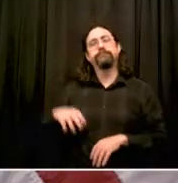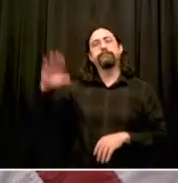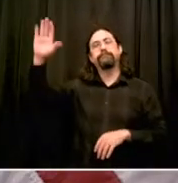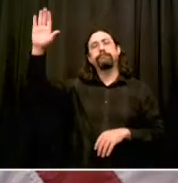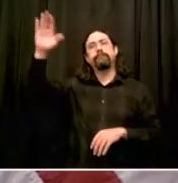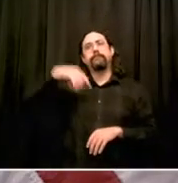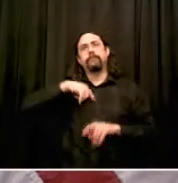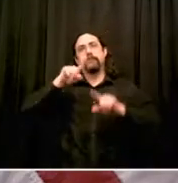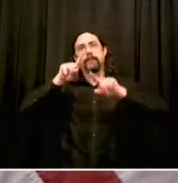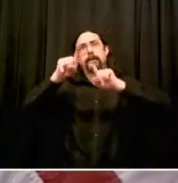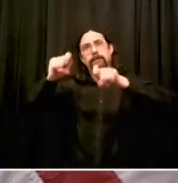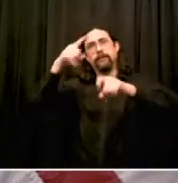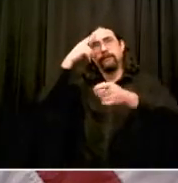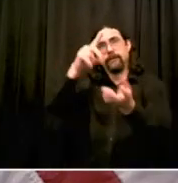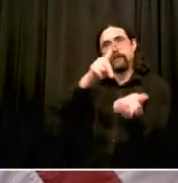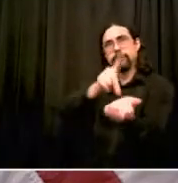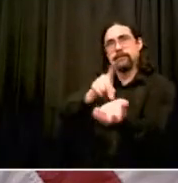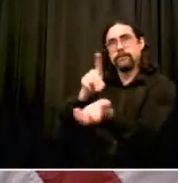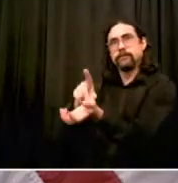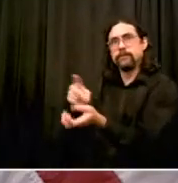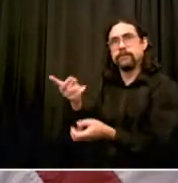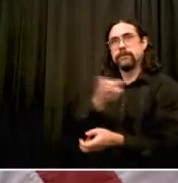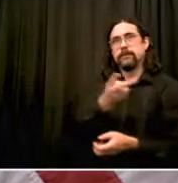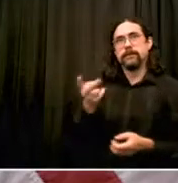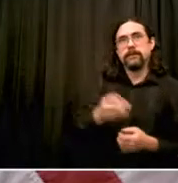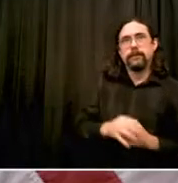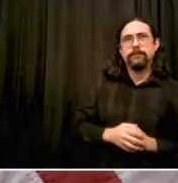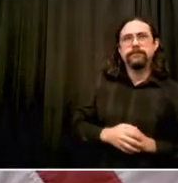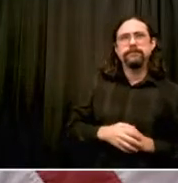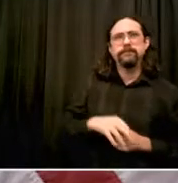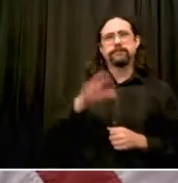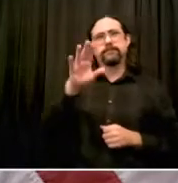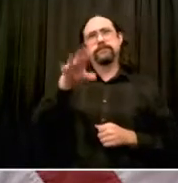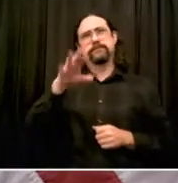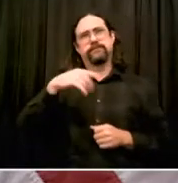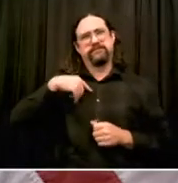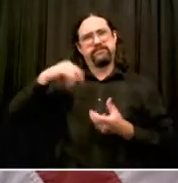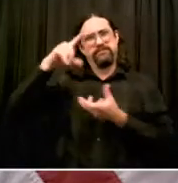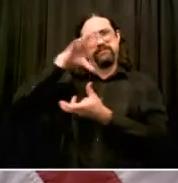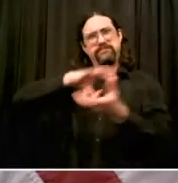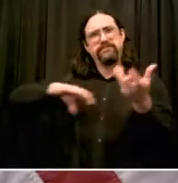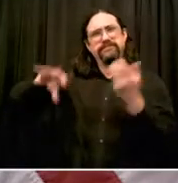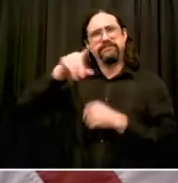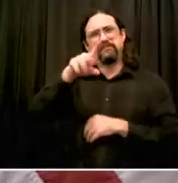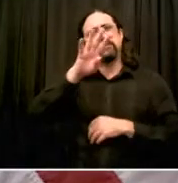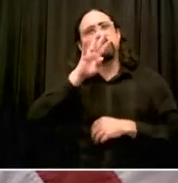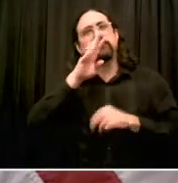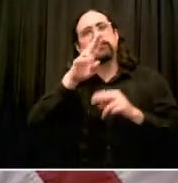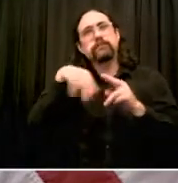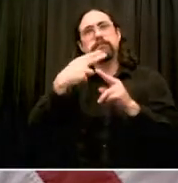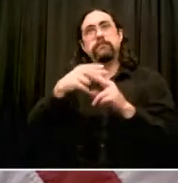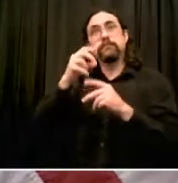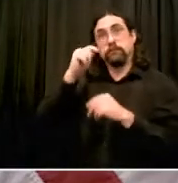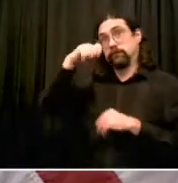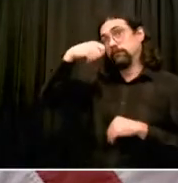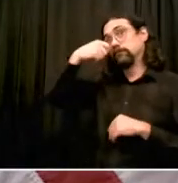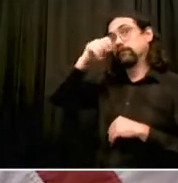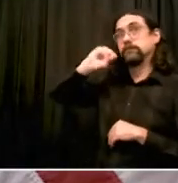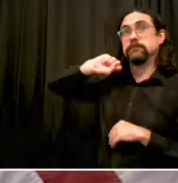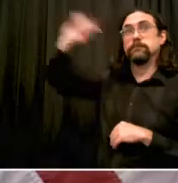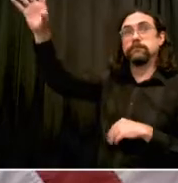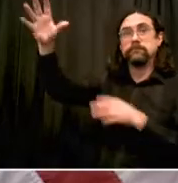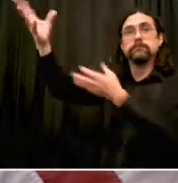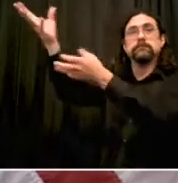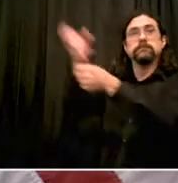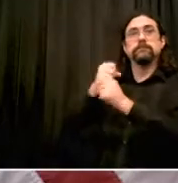2-day median turnaround time, because I asked Dr. Verma on Tuesday during the technical briefing, and he said he didn't have that